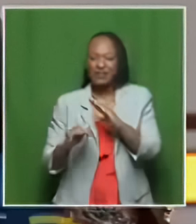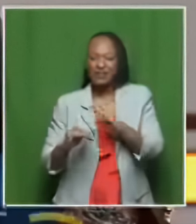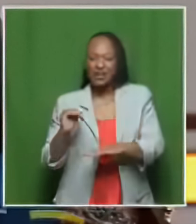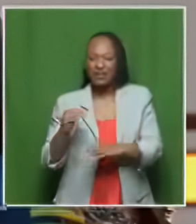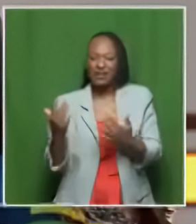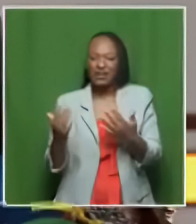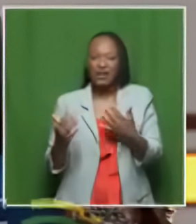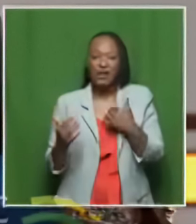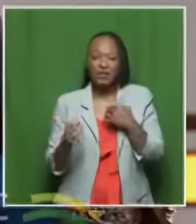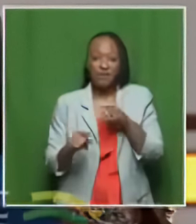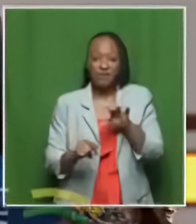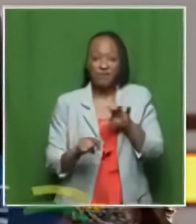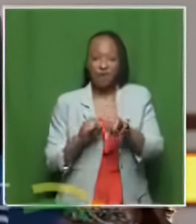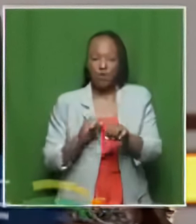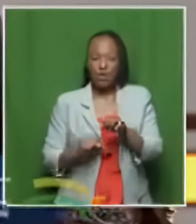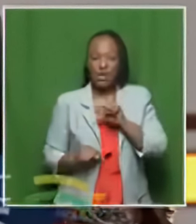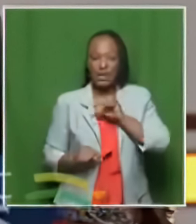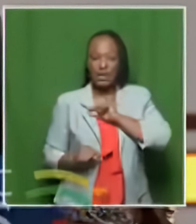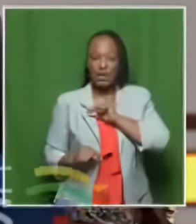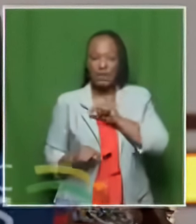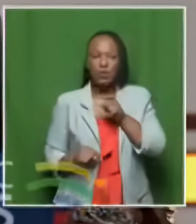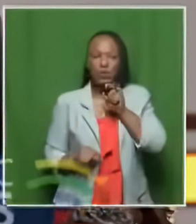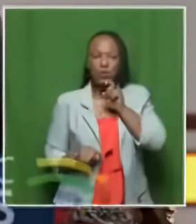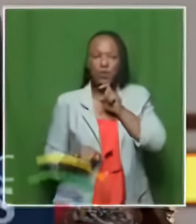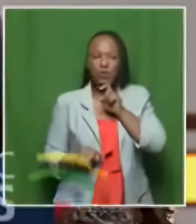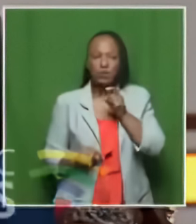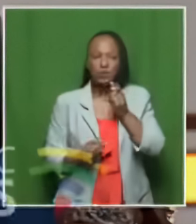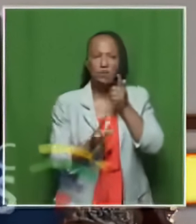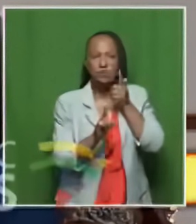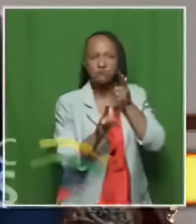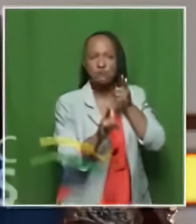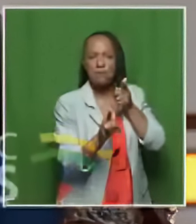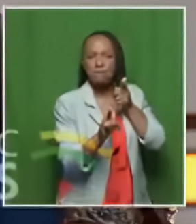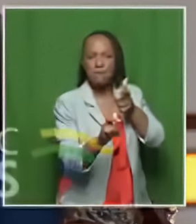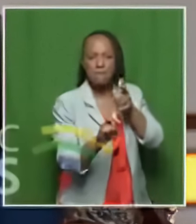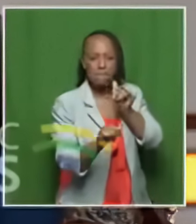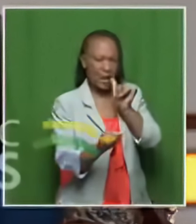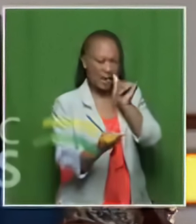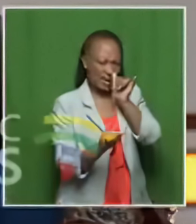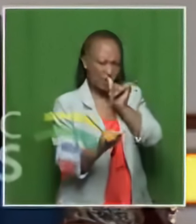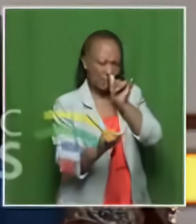Sakina, when you are found guilty of having used a firearm to commit crime, that firearm is